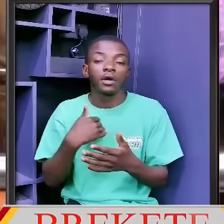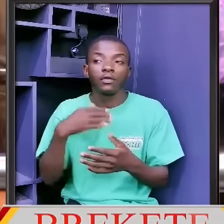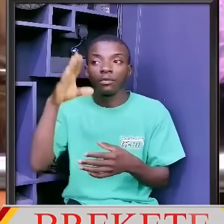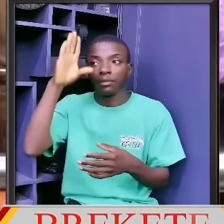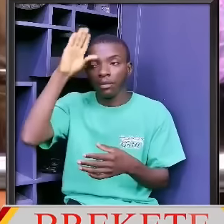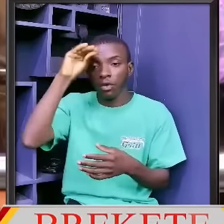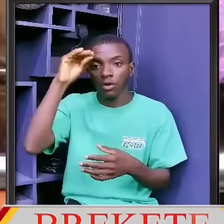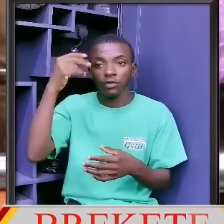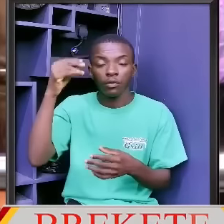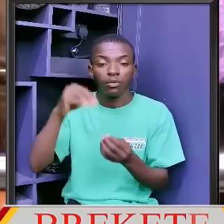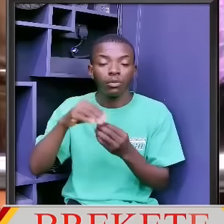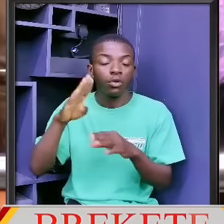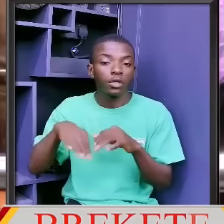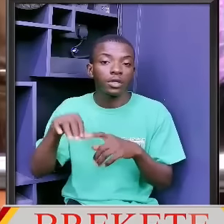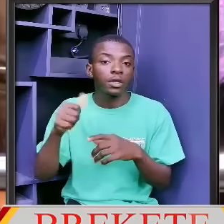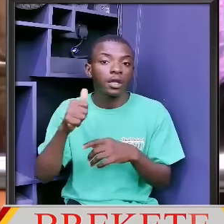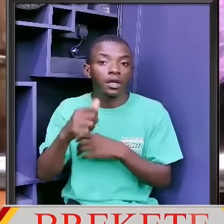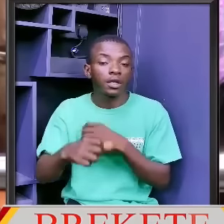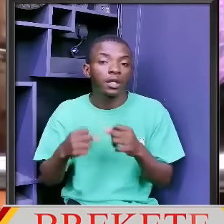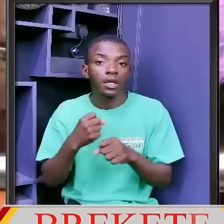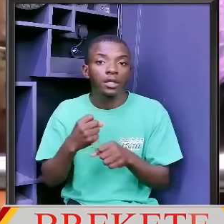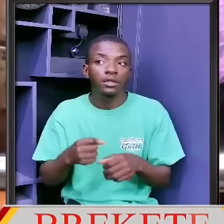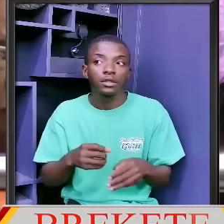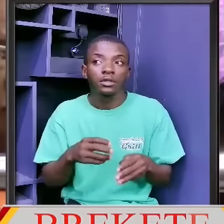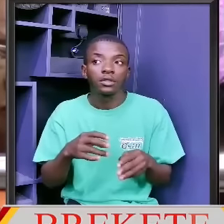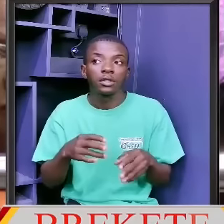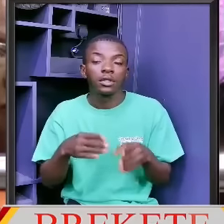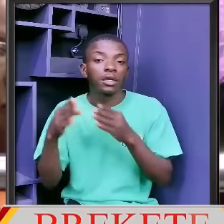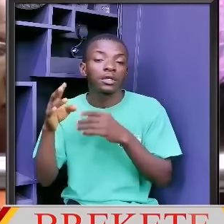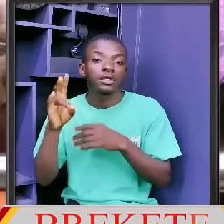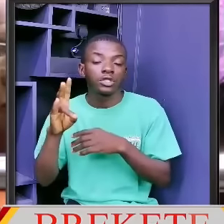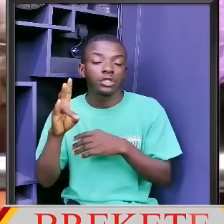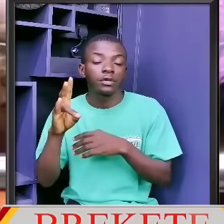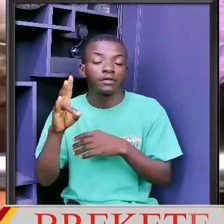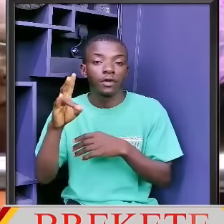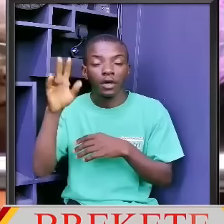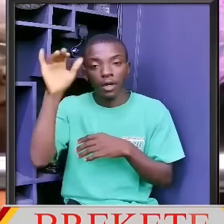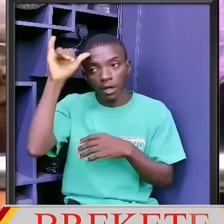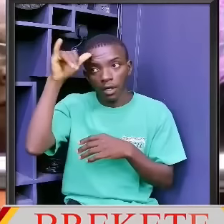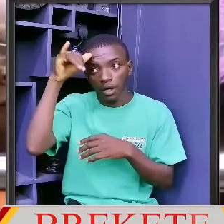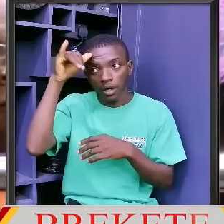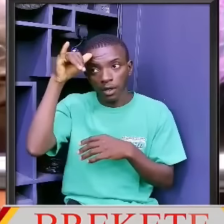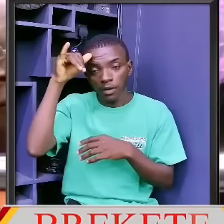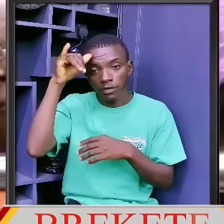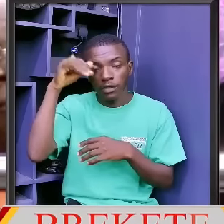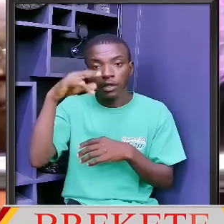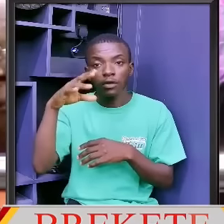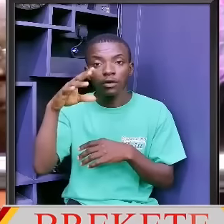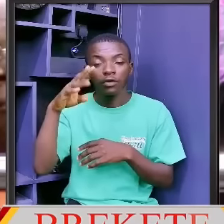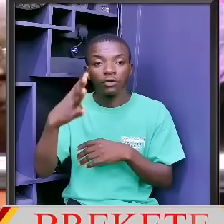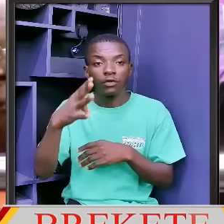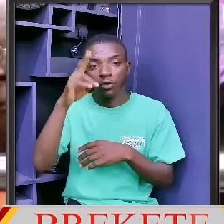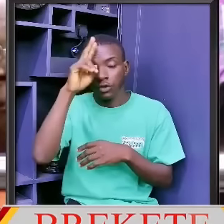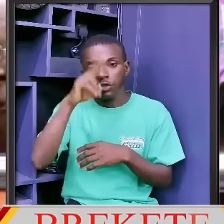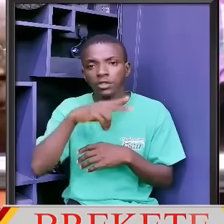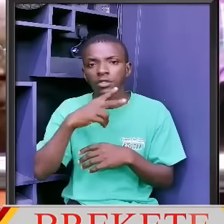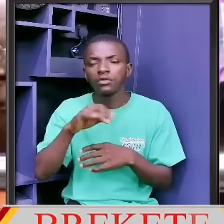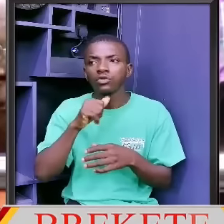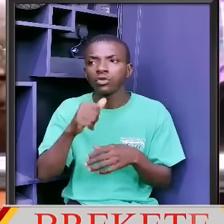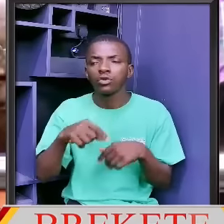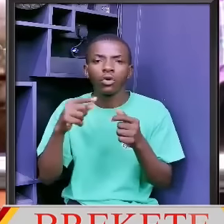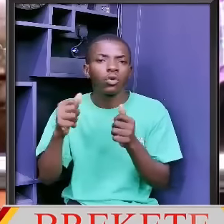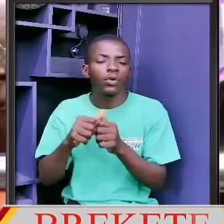than 10 years. He now carried the cows, 7 cows, 4 sheep. He now gave it to them. He now said that they will not go